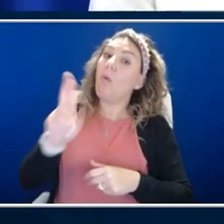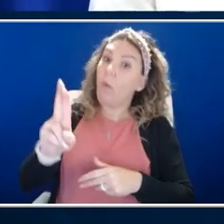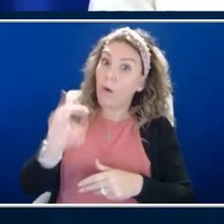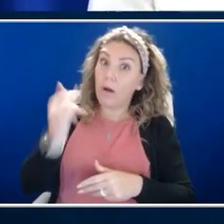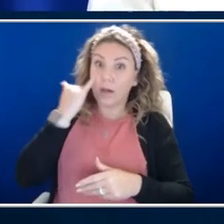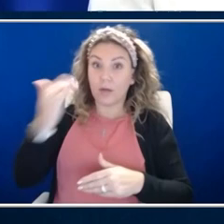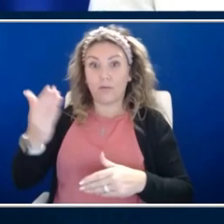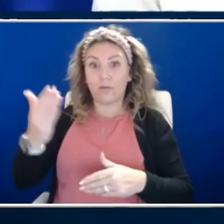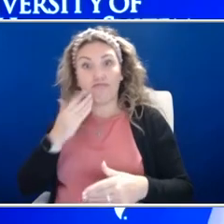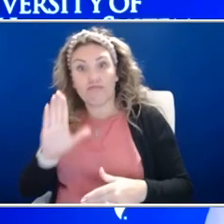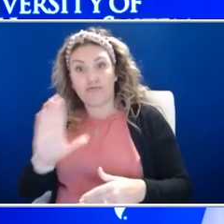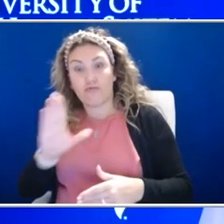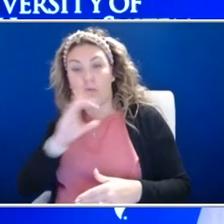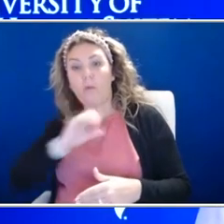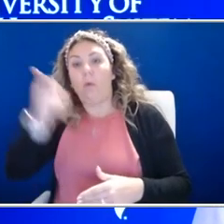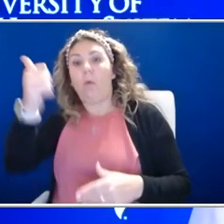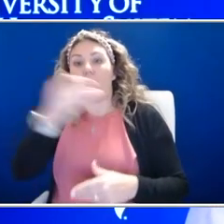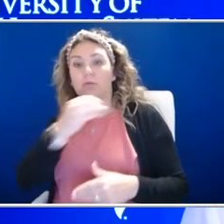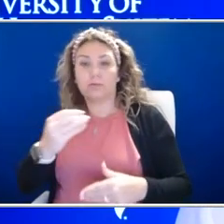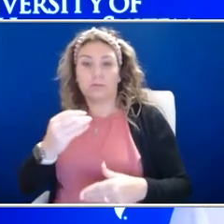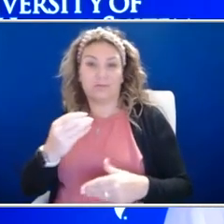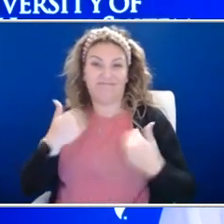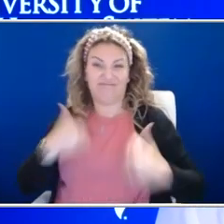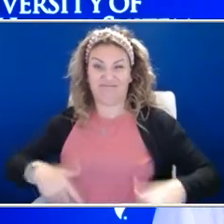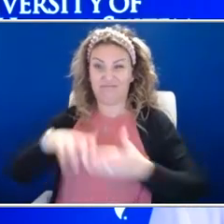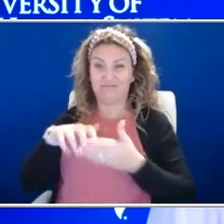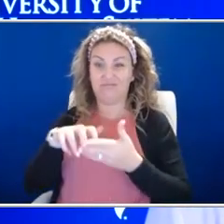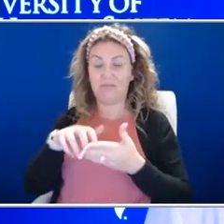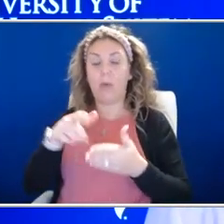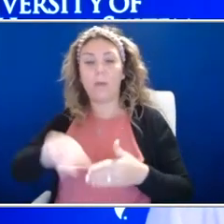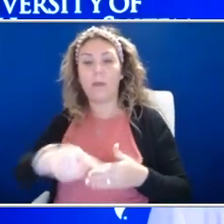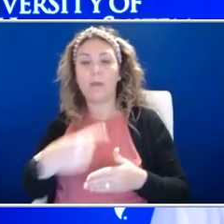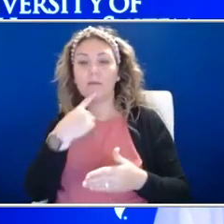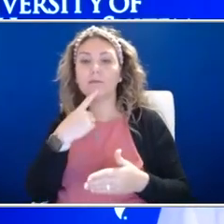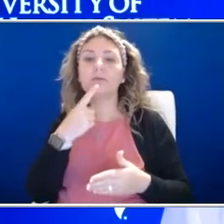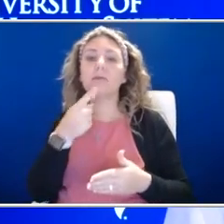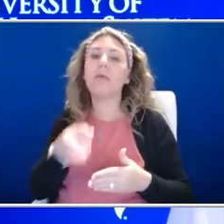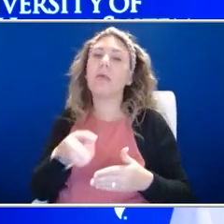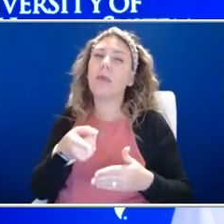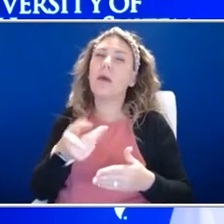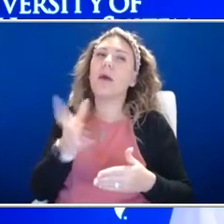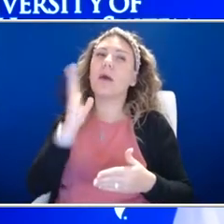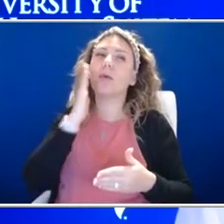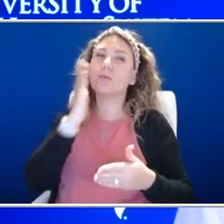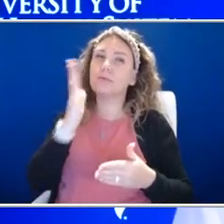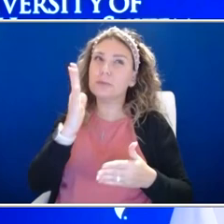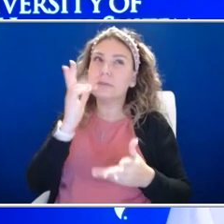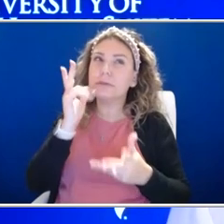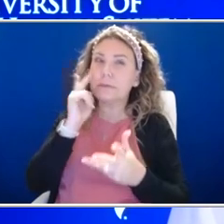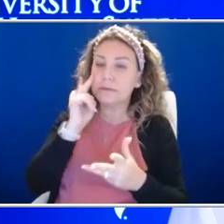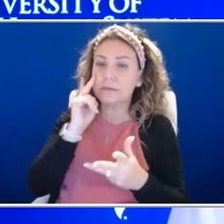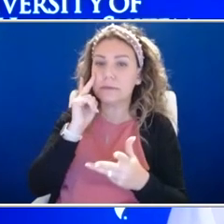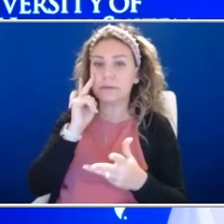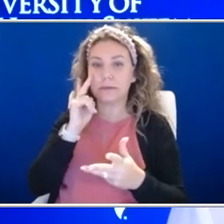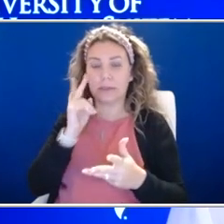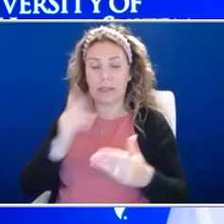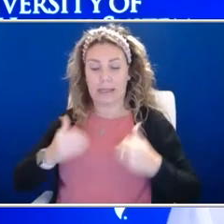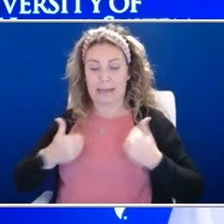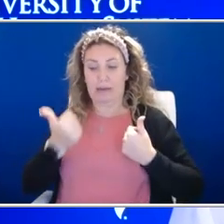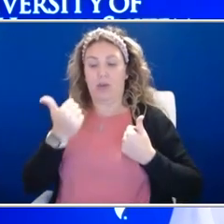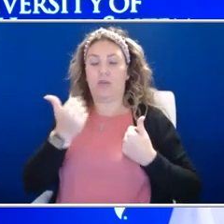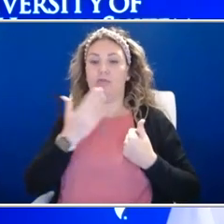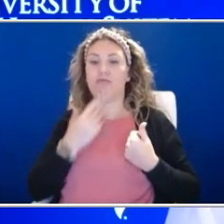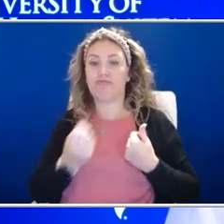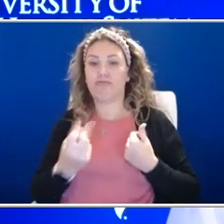yet. And we would also say that they do anticipate younger age groups, younger than 12, recommendations coming out soon